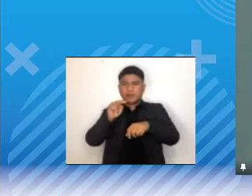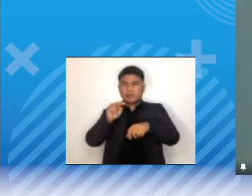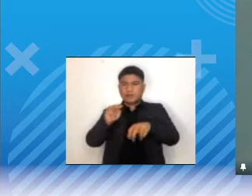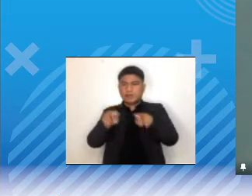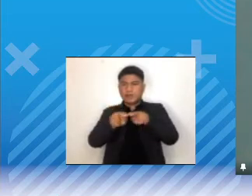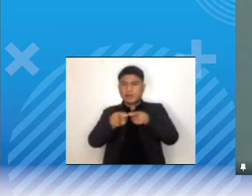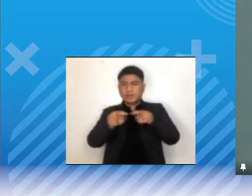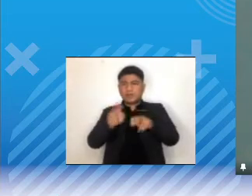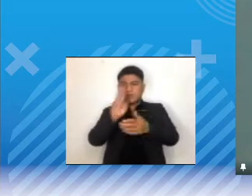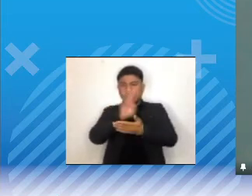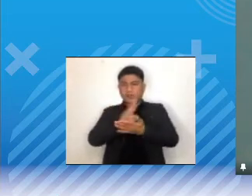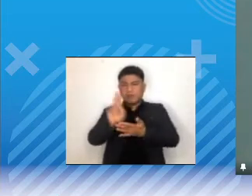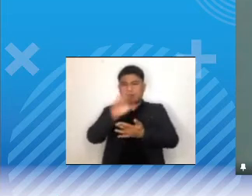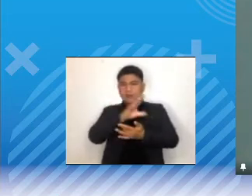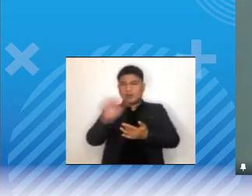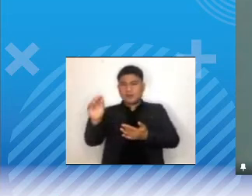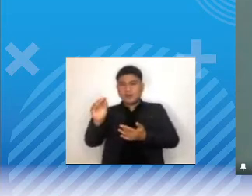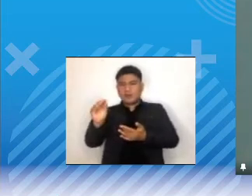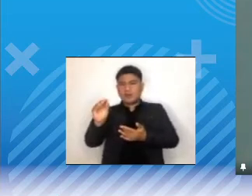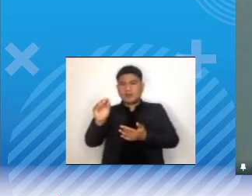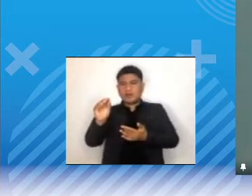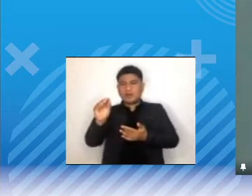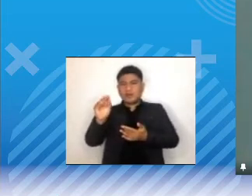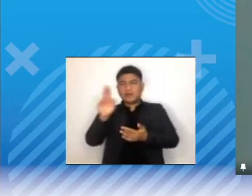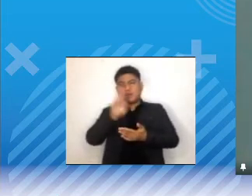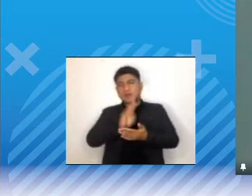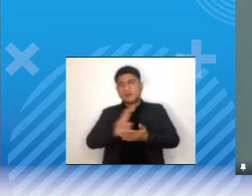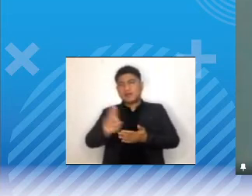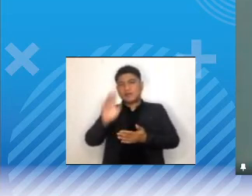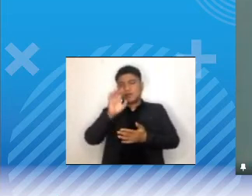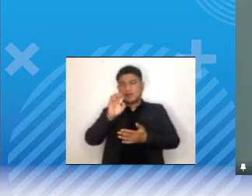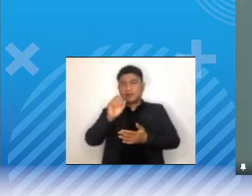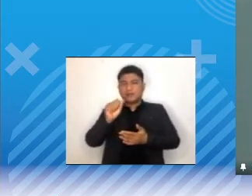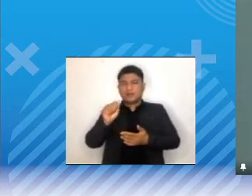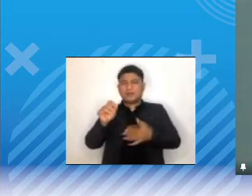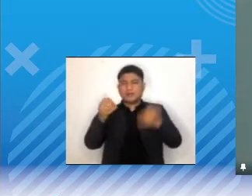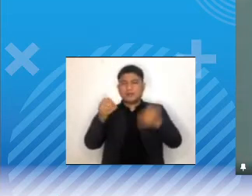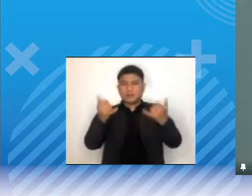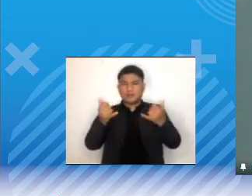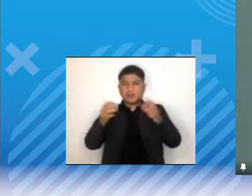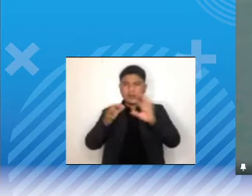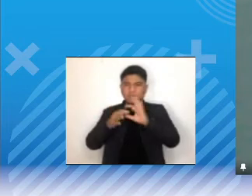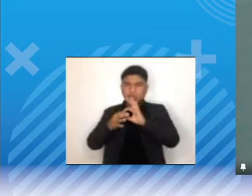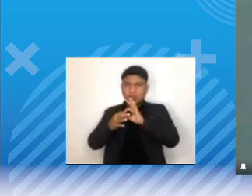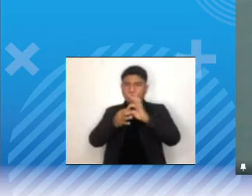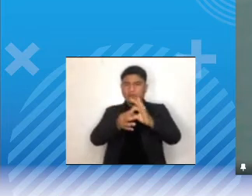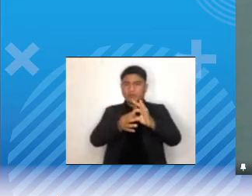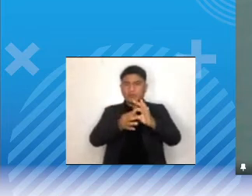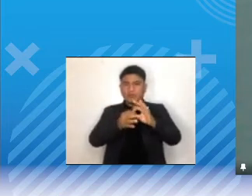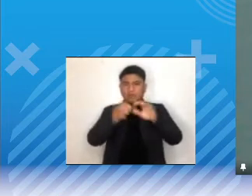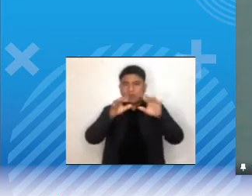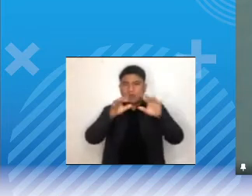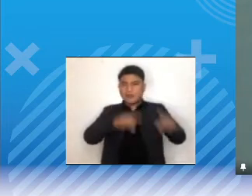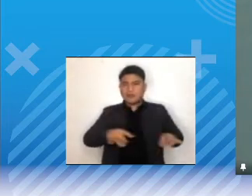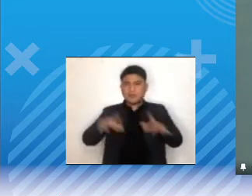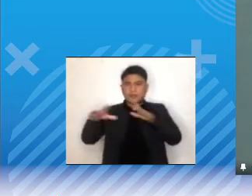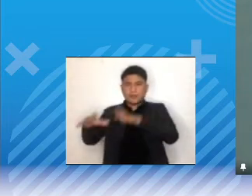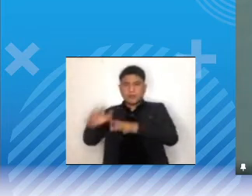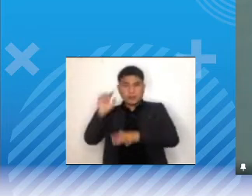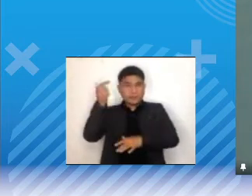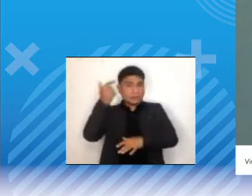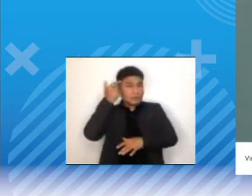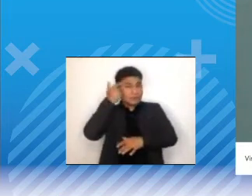PNU, and the University of New England, Australia, supported by the Australian government. So they